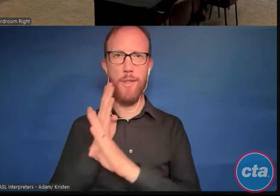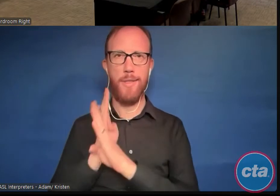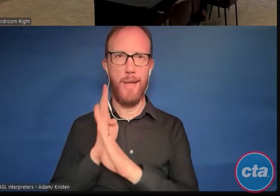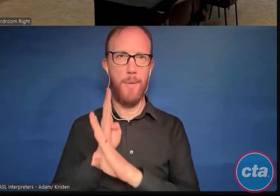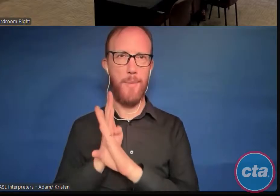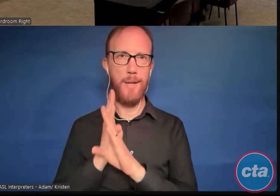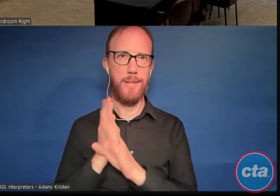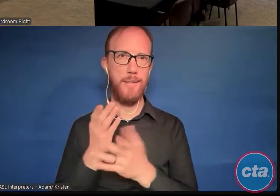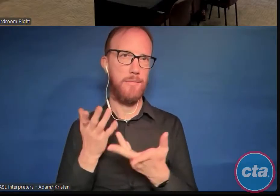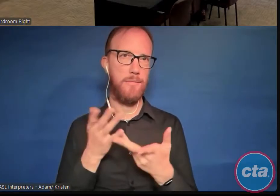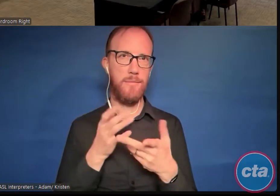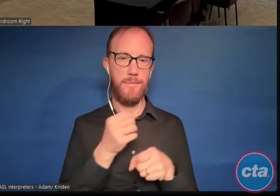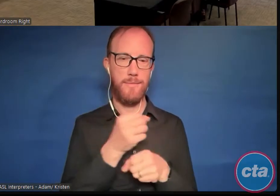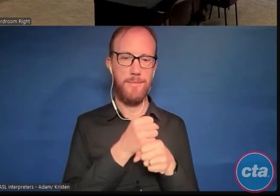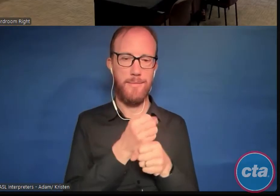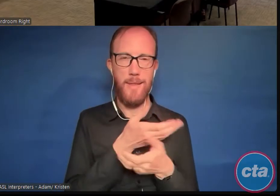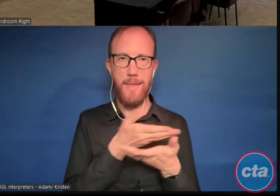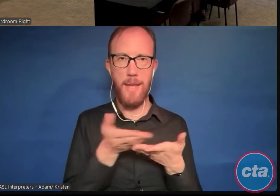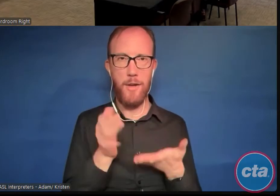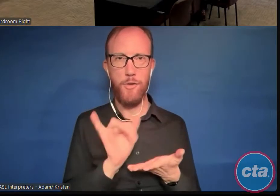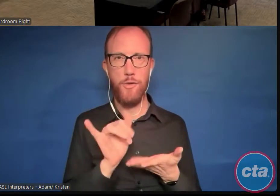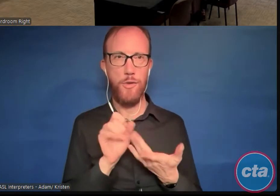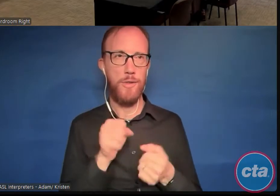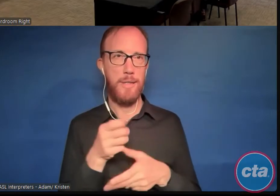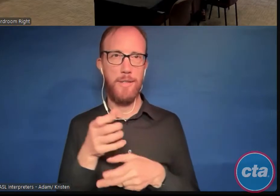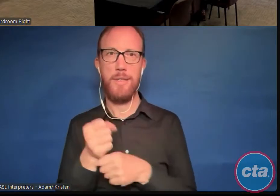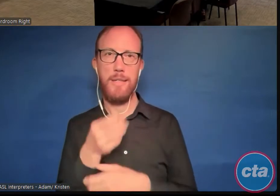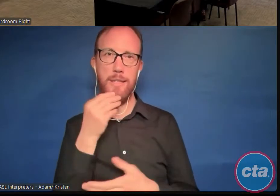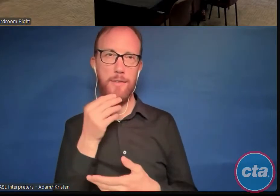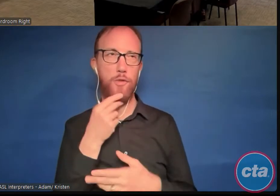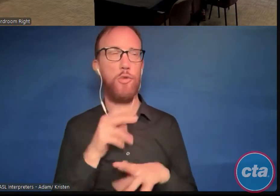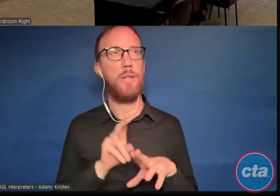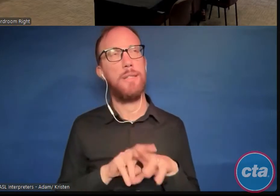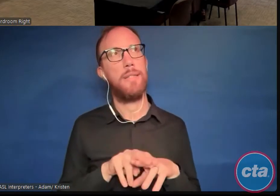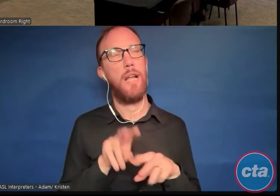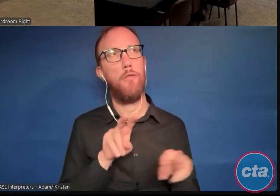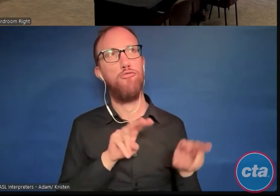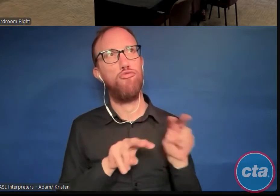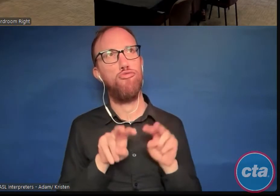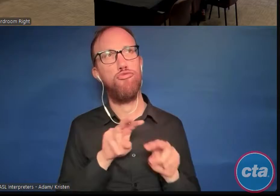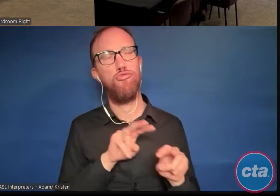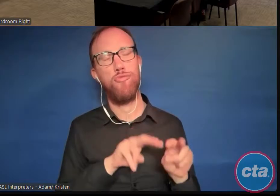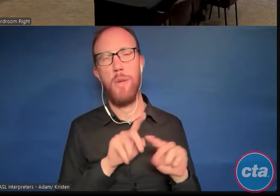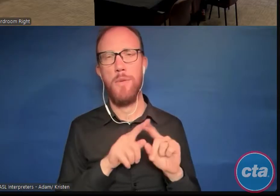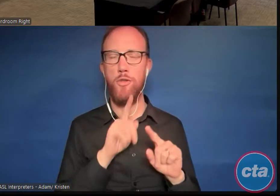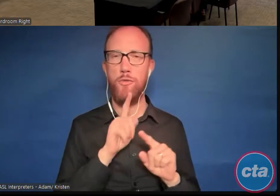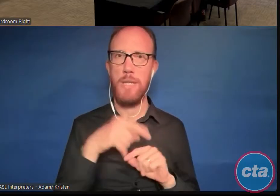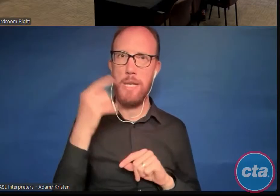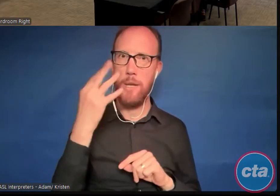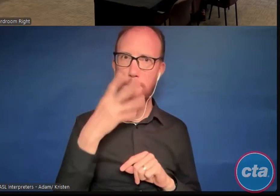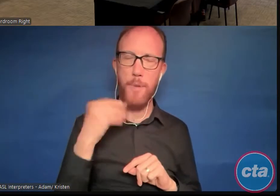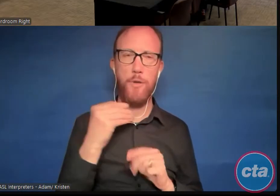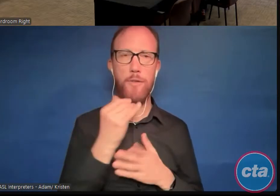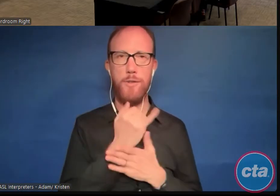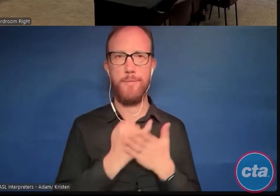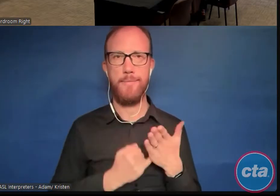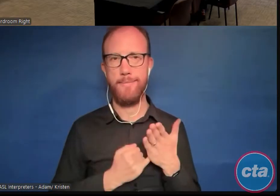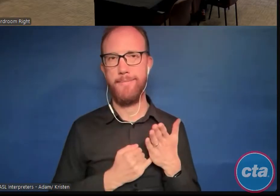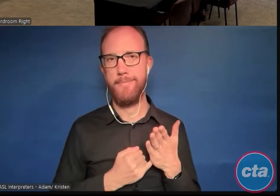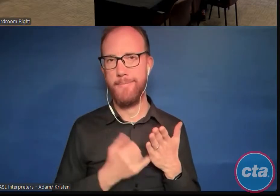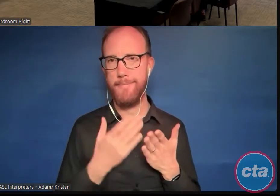a little cafe there that's very pleasant too. You can grab a bite, you can sit there, but it's a beautiful, beautiful piece. And it draws on ties